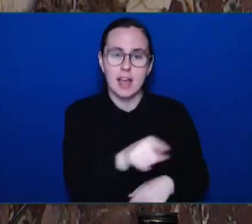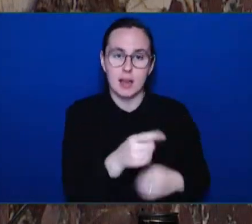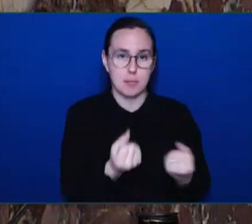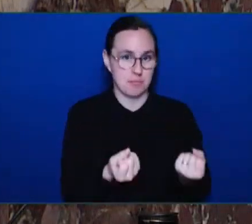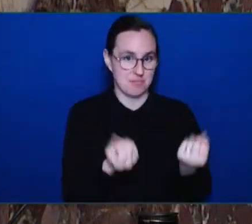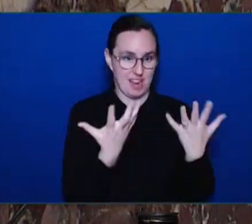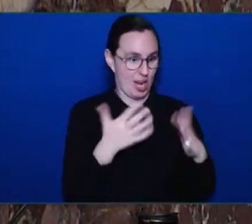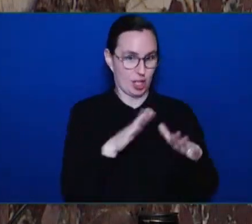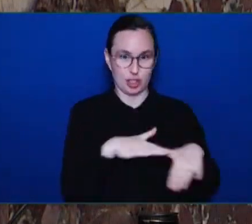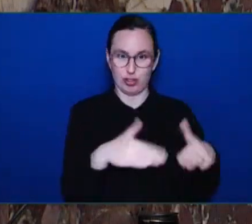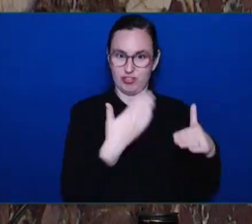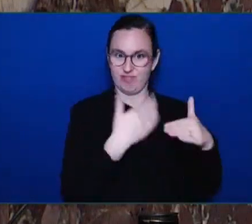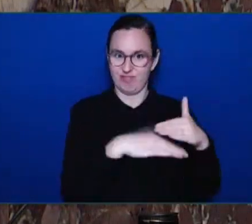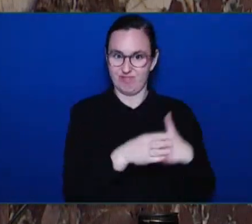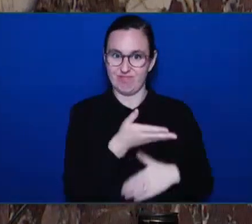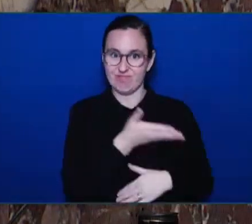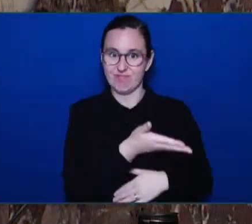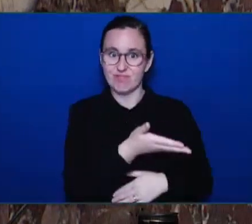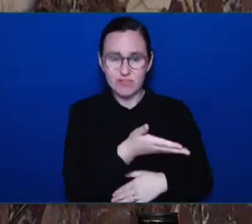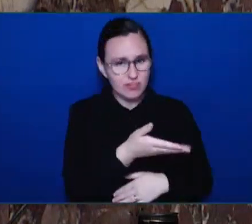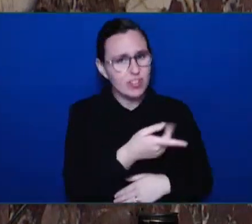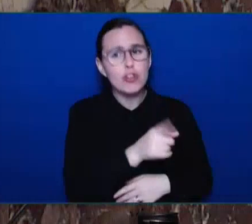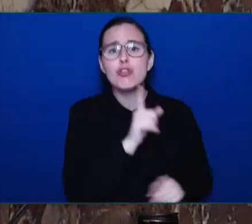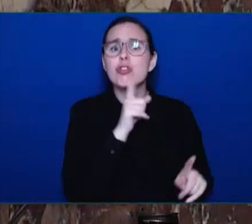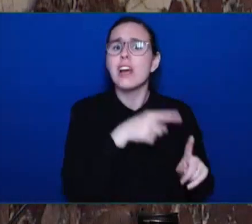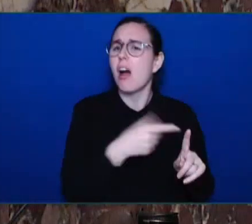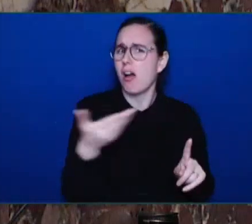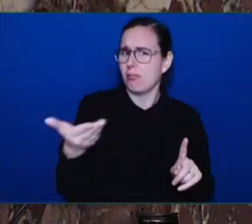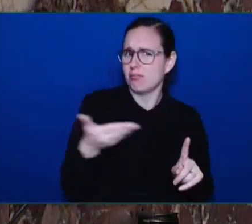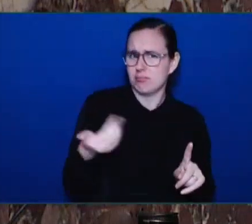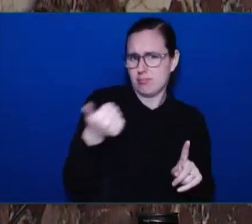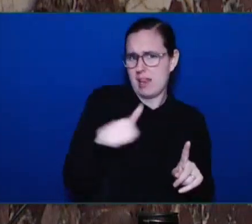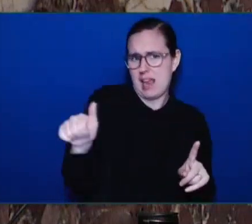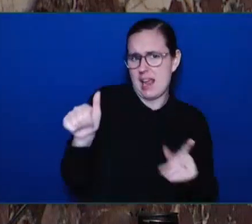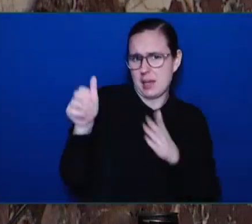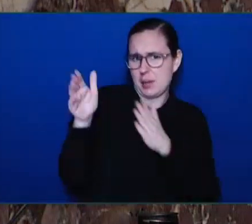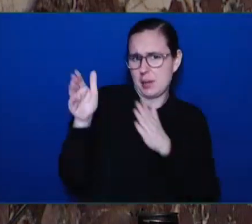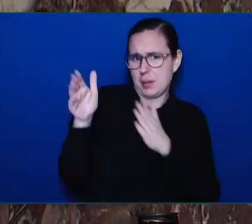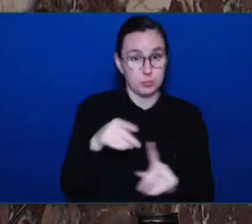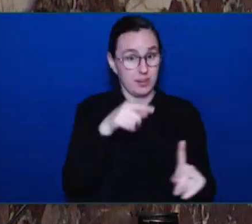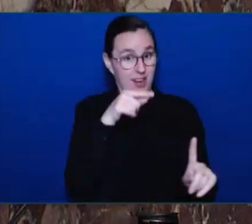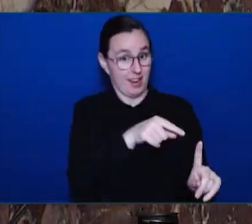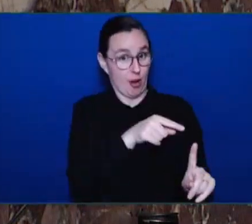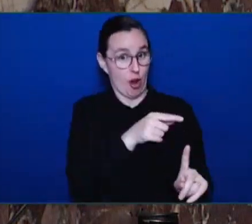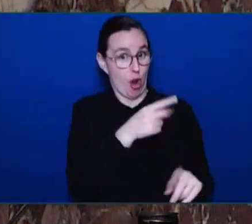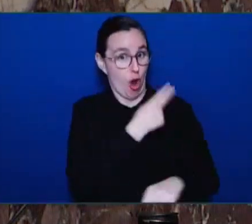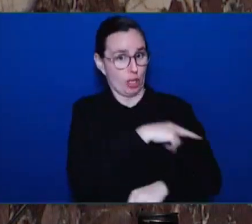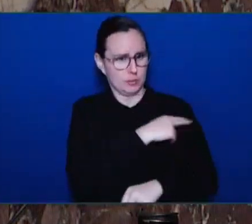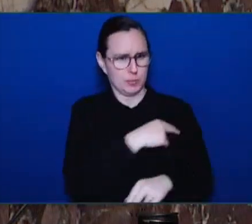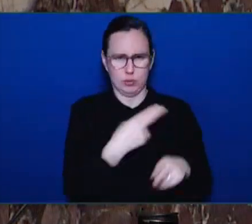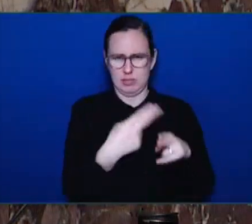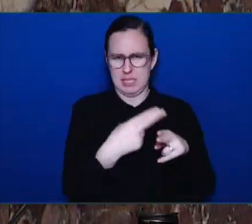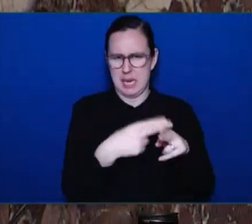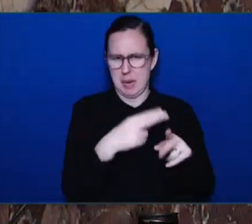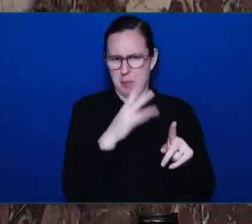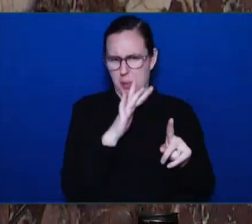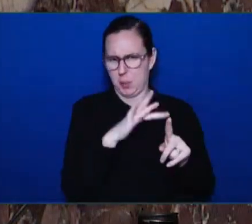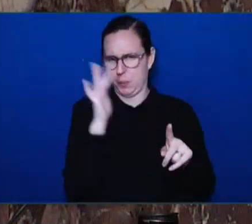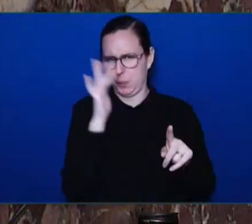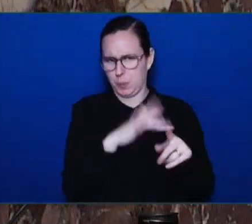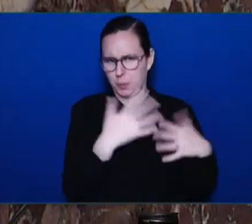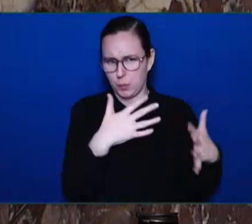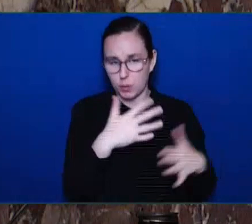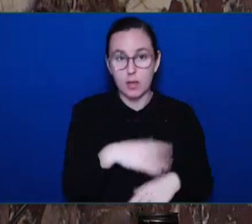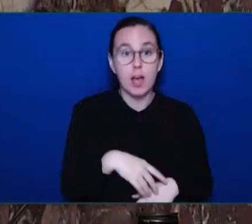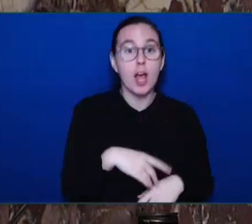of the hospital quickly gained the attention of Kunito Tomi Shoyama, a Japanese-Canadian journalist in Vancouver. He